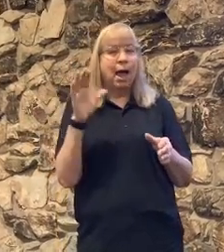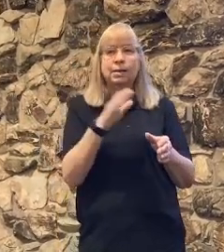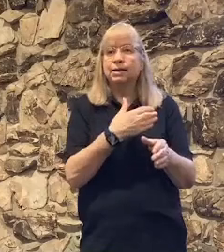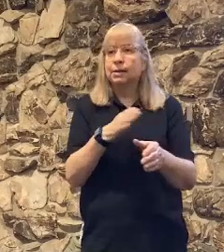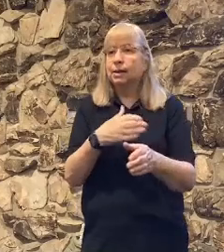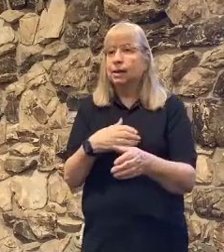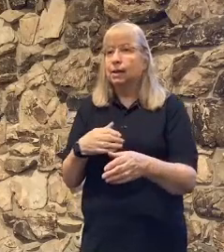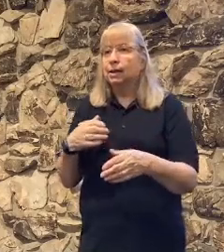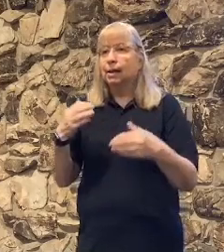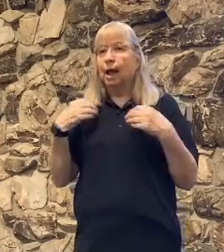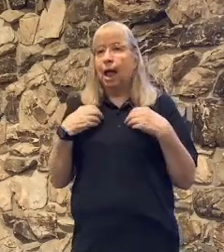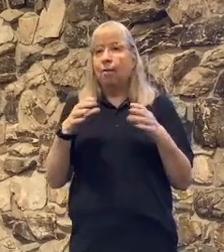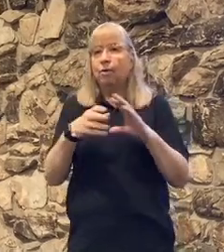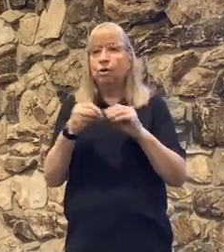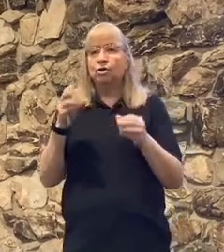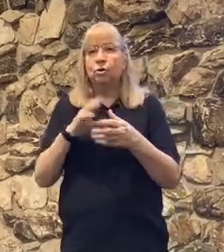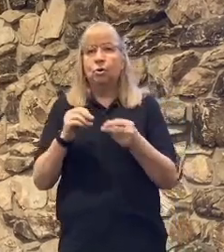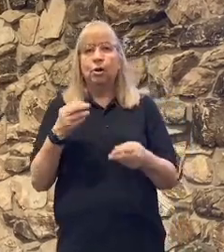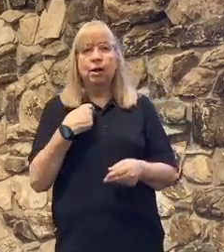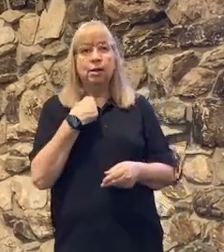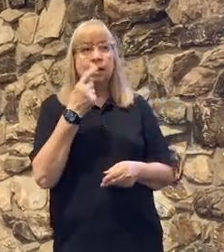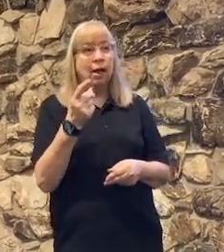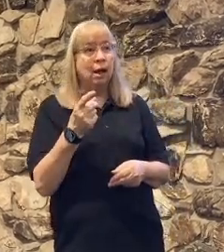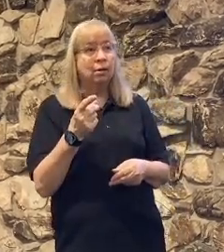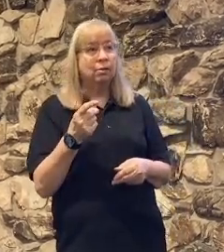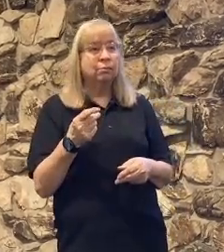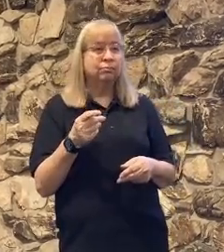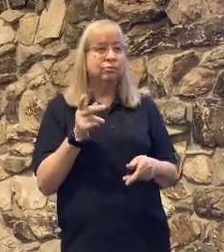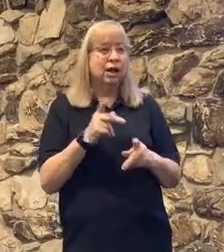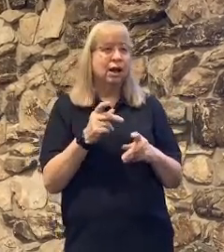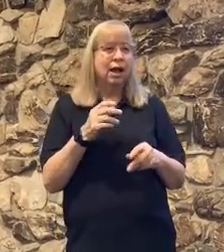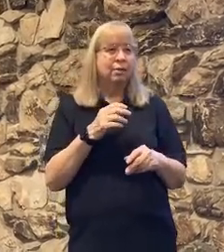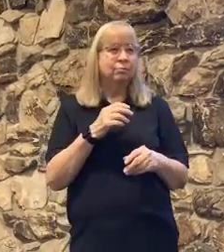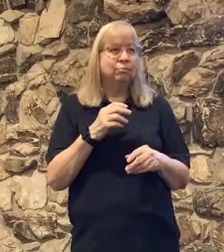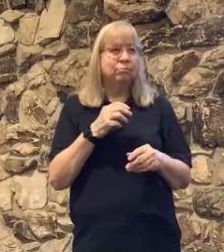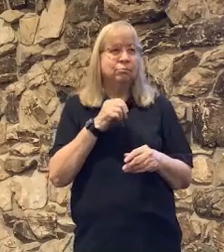have a story to tell. Kind of like Don't Worry, Be Happy.